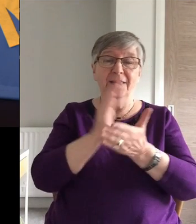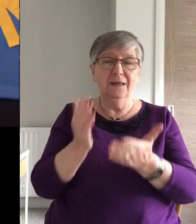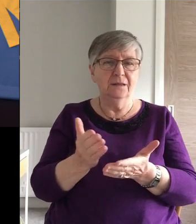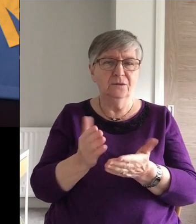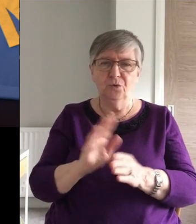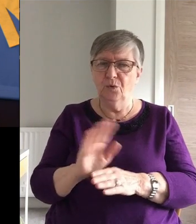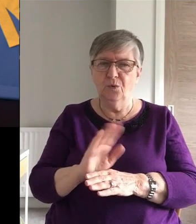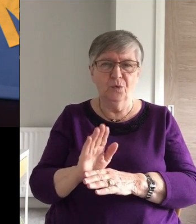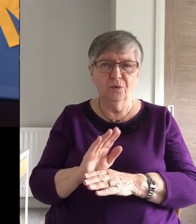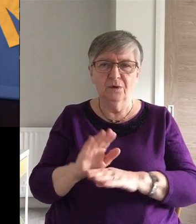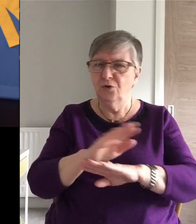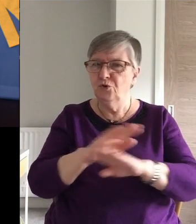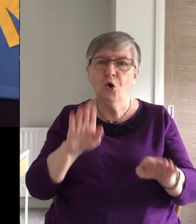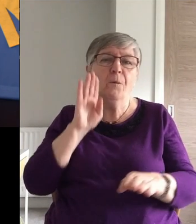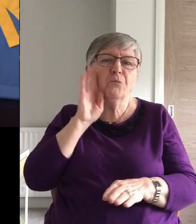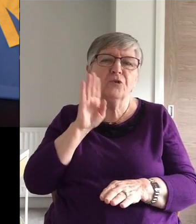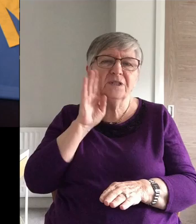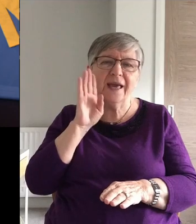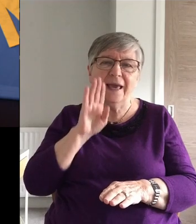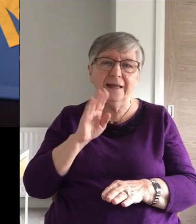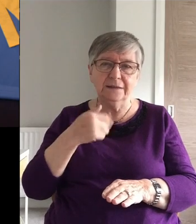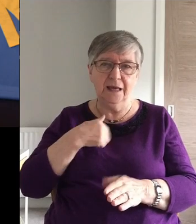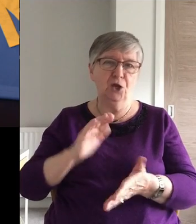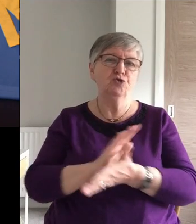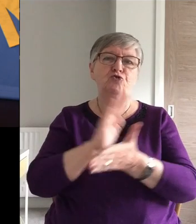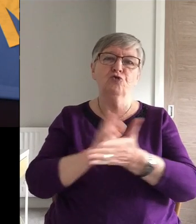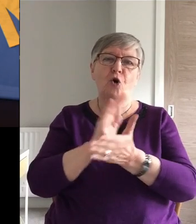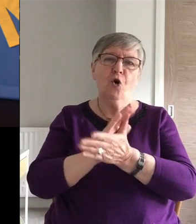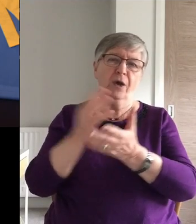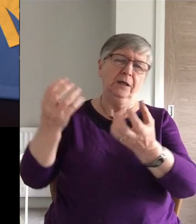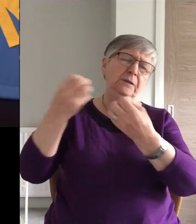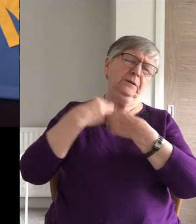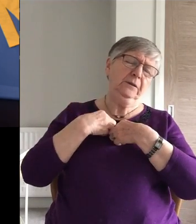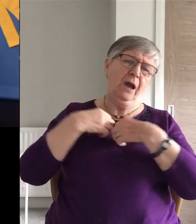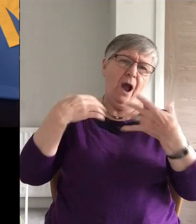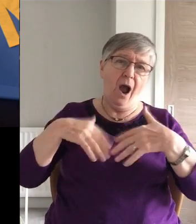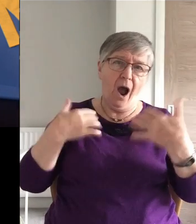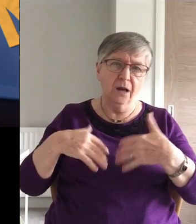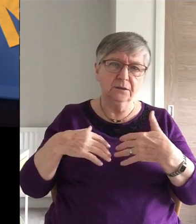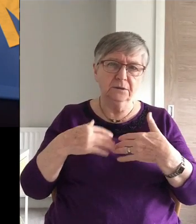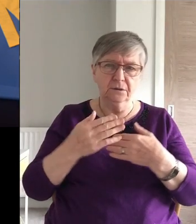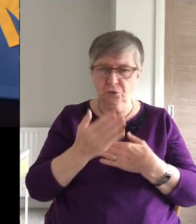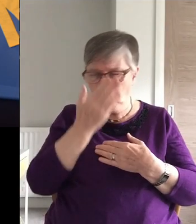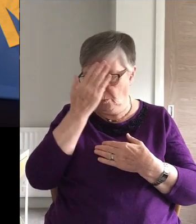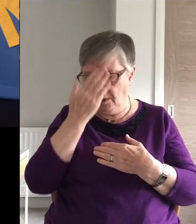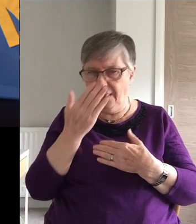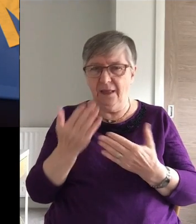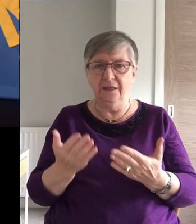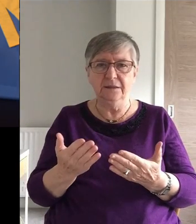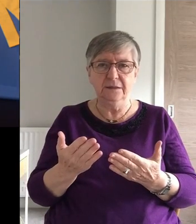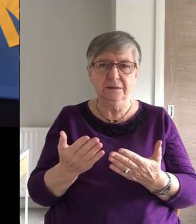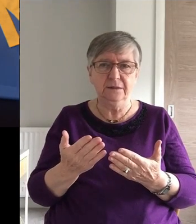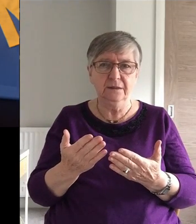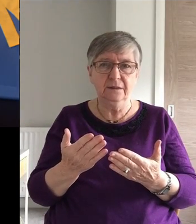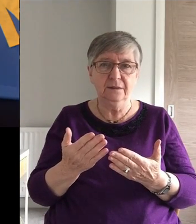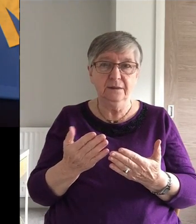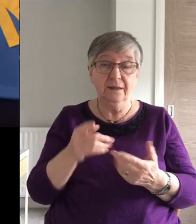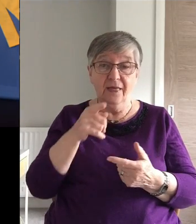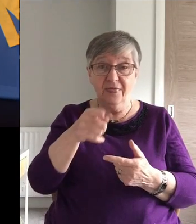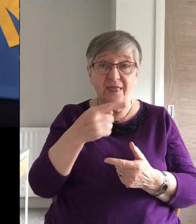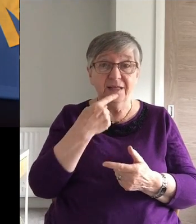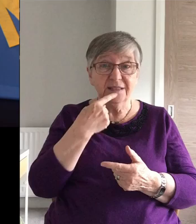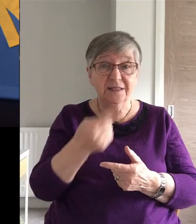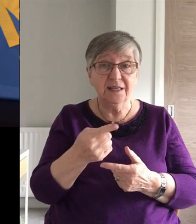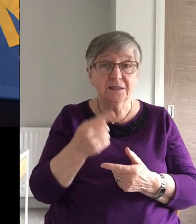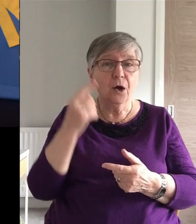We're not being told to pretend that we enjoy pain, that we enjoy being humiliated and tortured. Rather, the